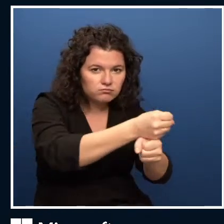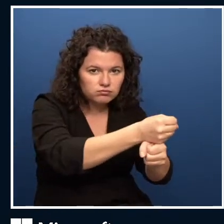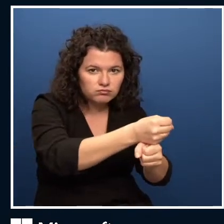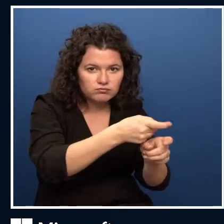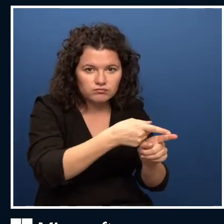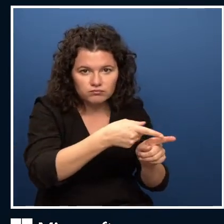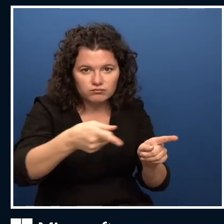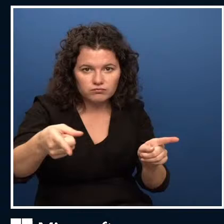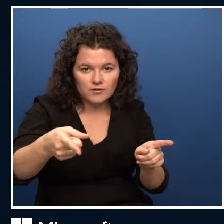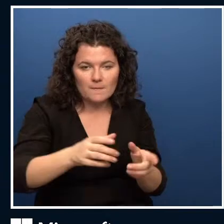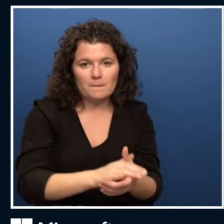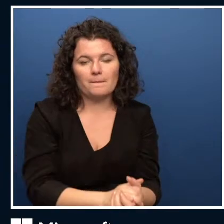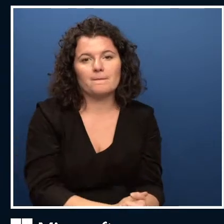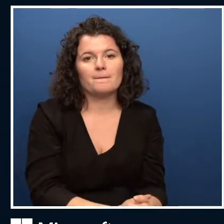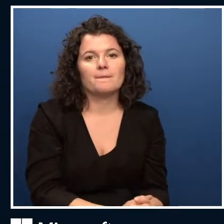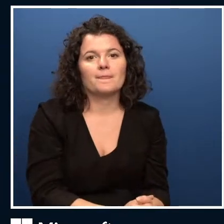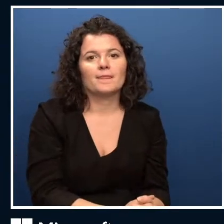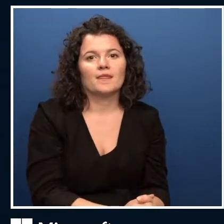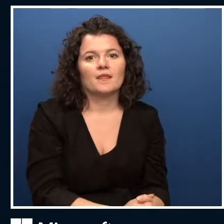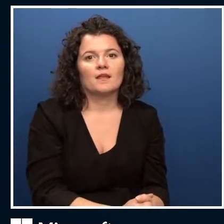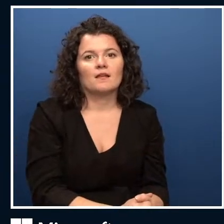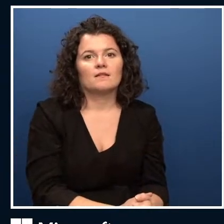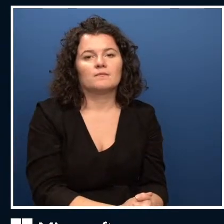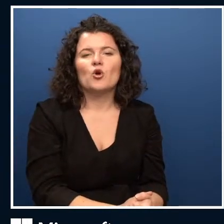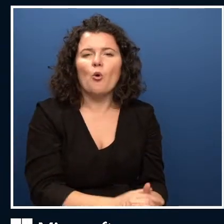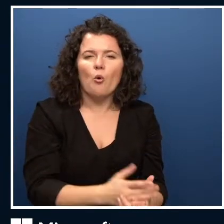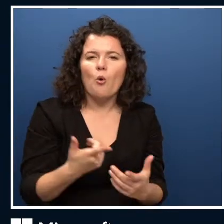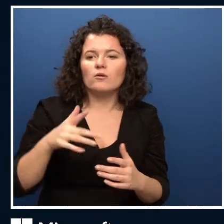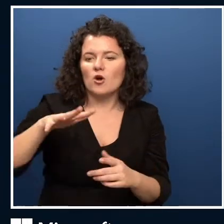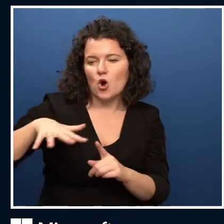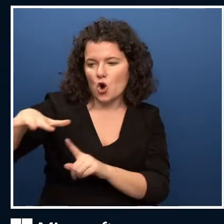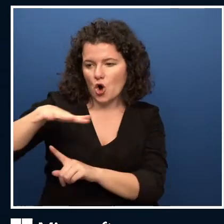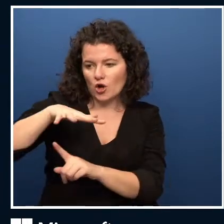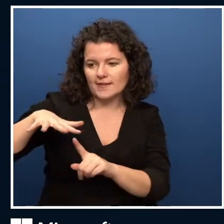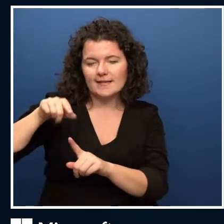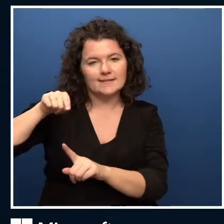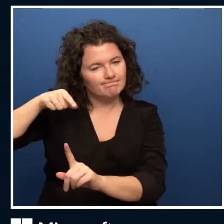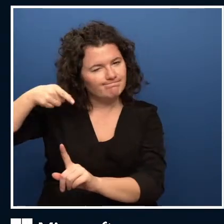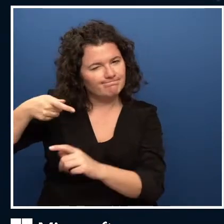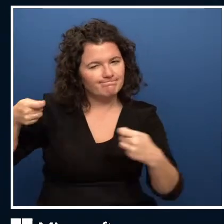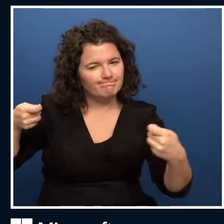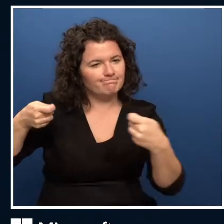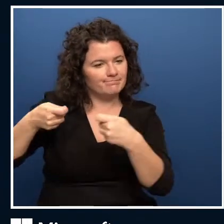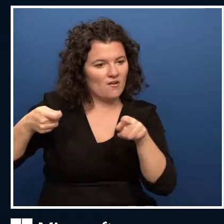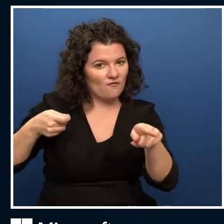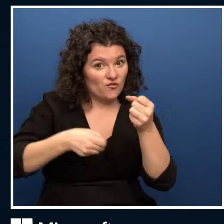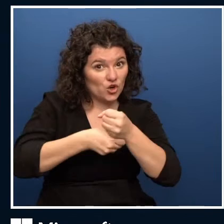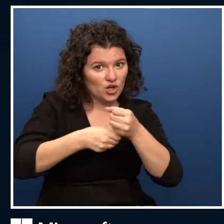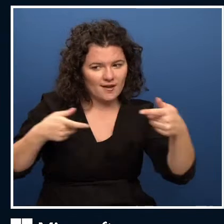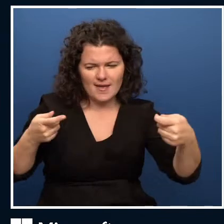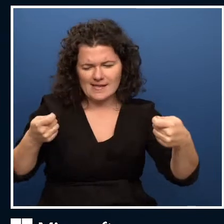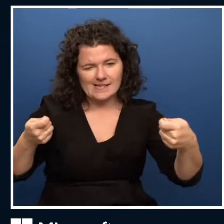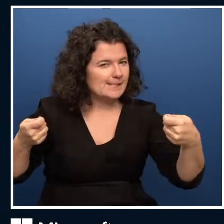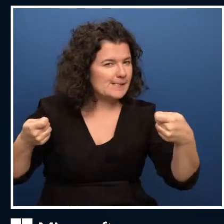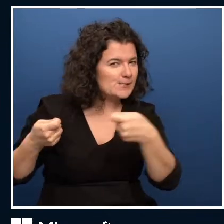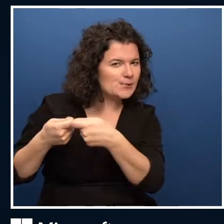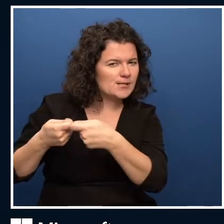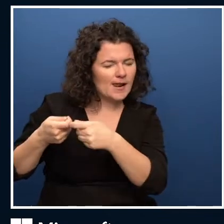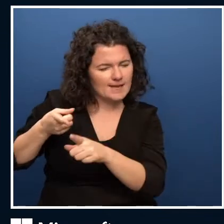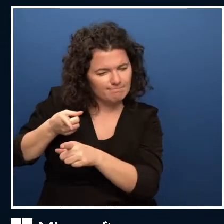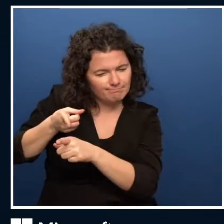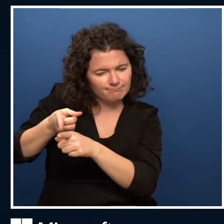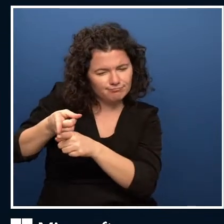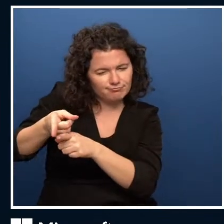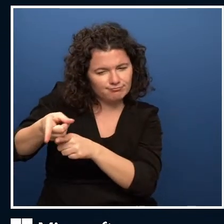customized news, highly customized music, highly customized texts, and so